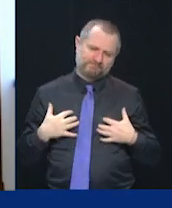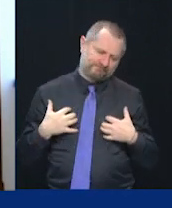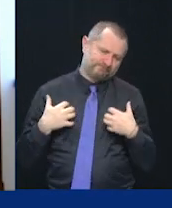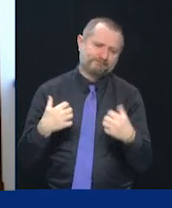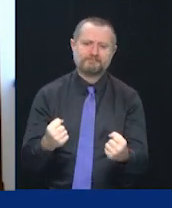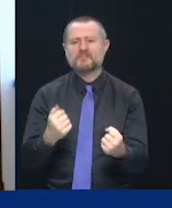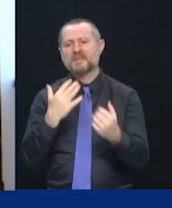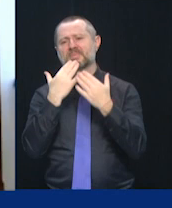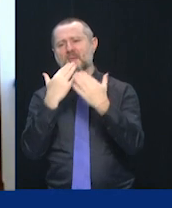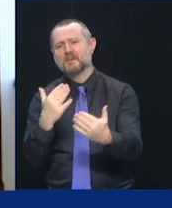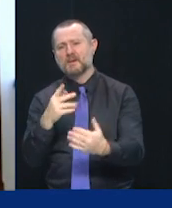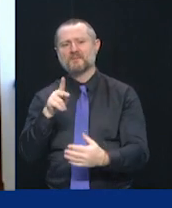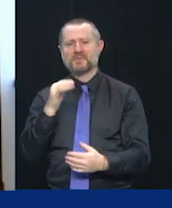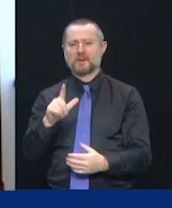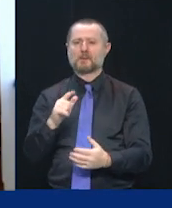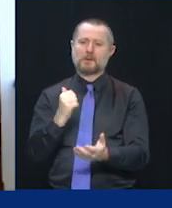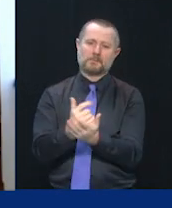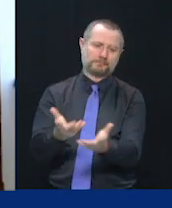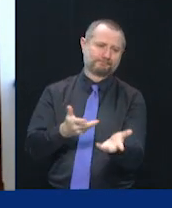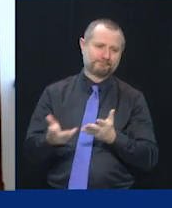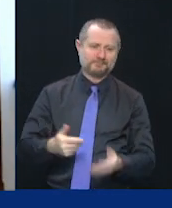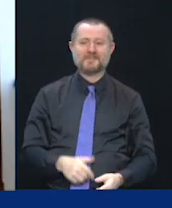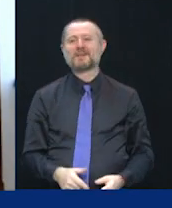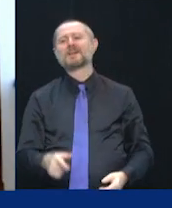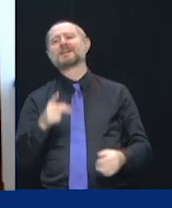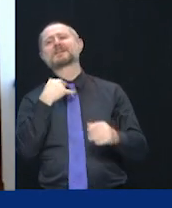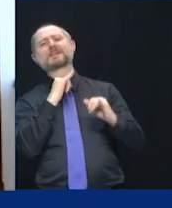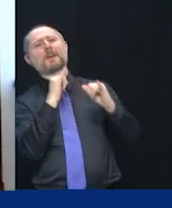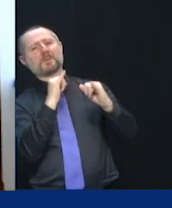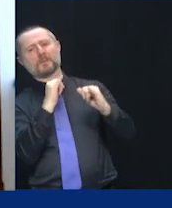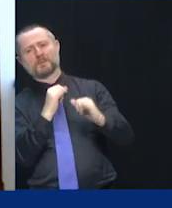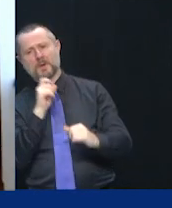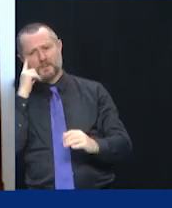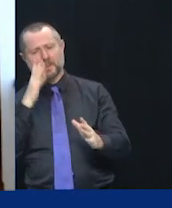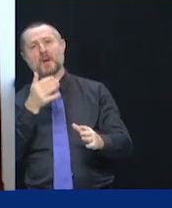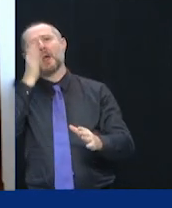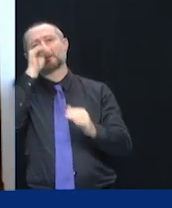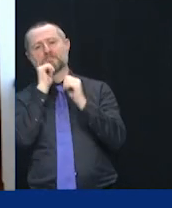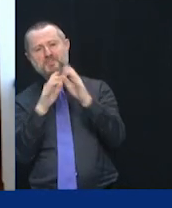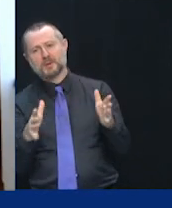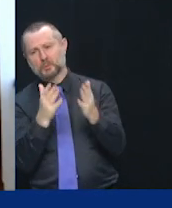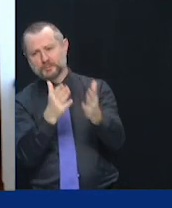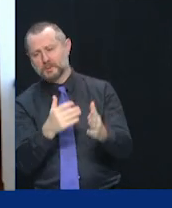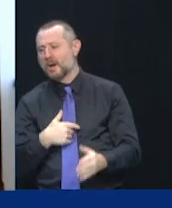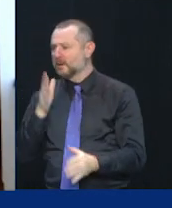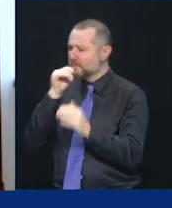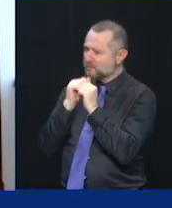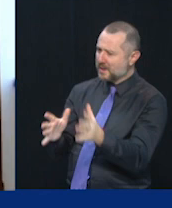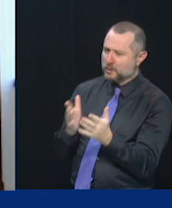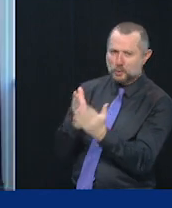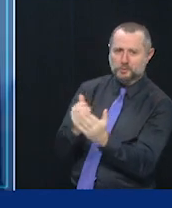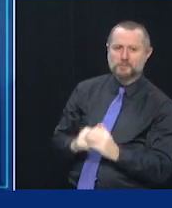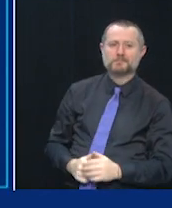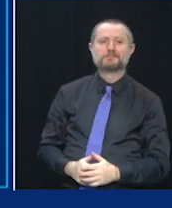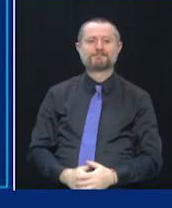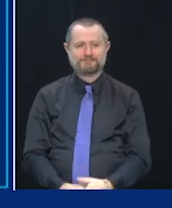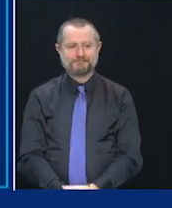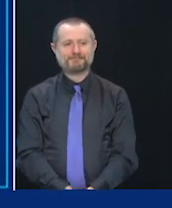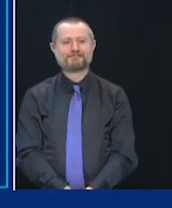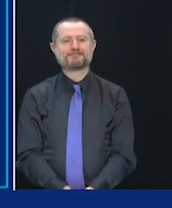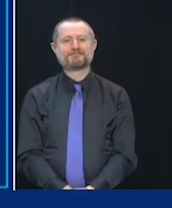for everything you've done. Same right back to you, Andrew. God bless you. Thank you. God bless you, Phil. Thank you.